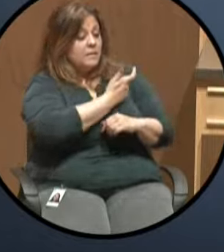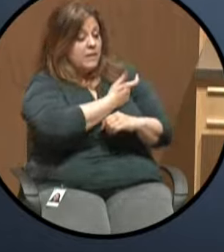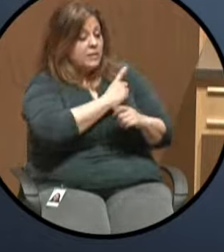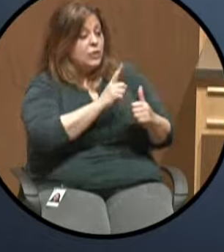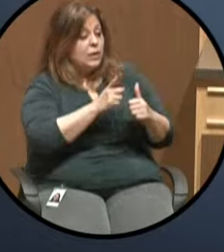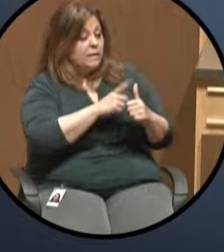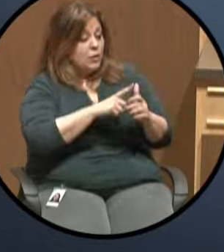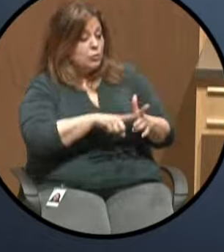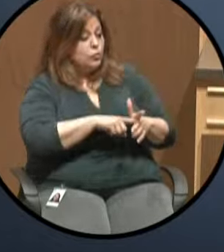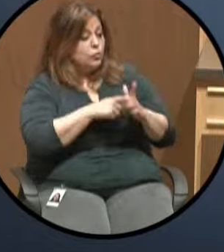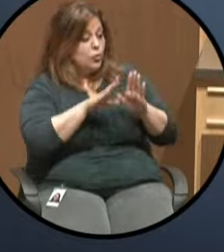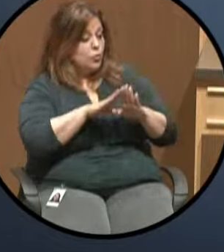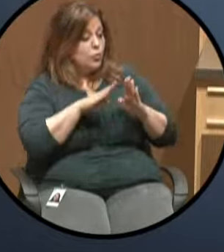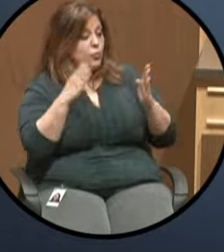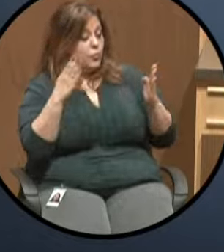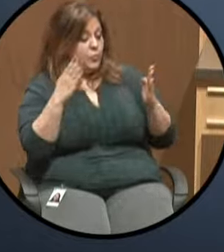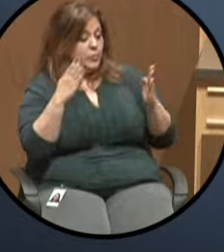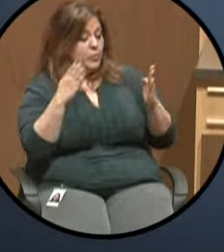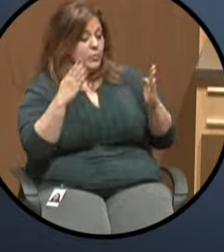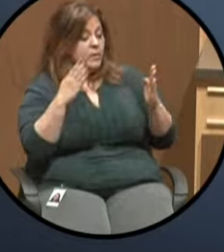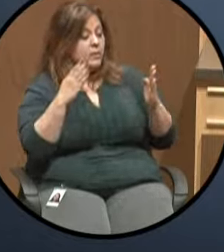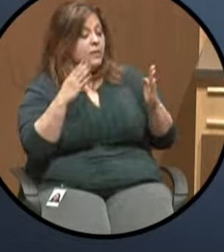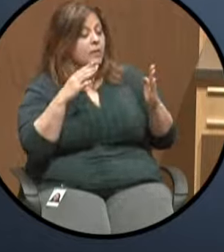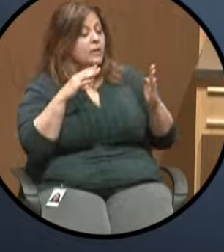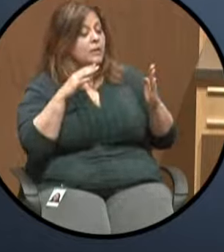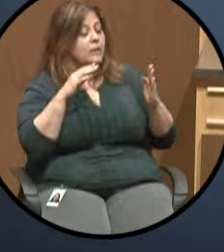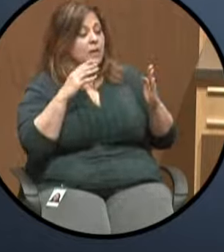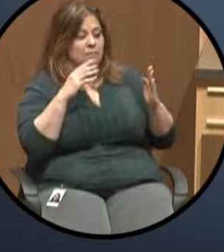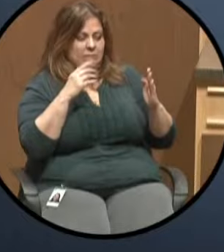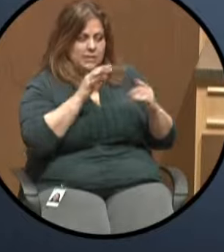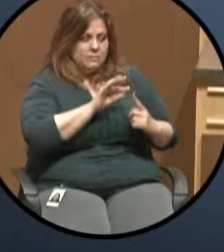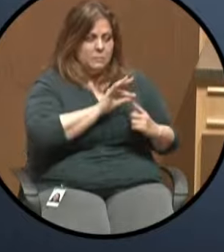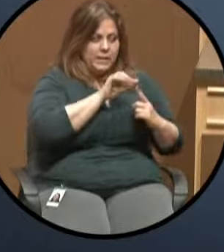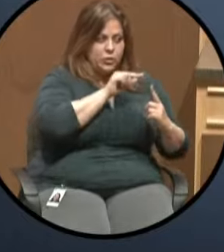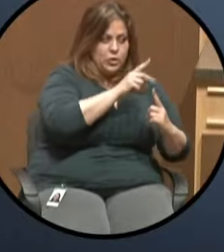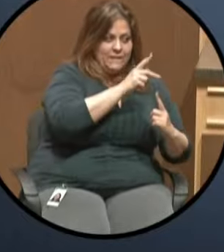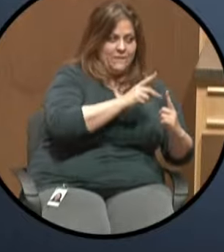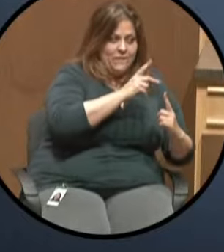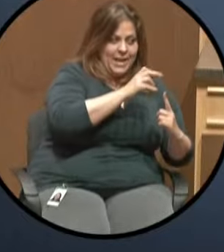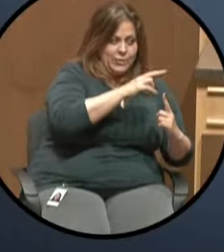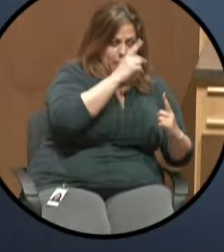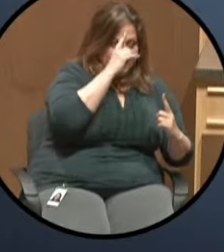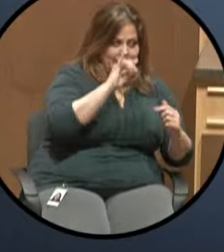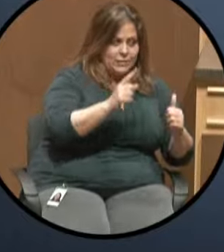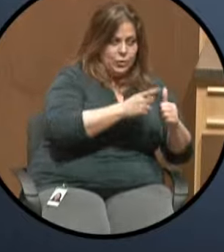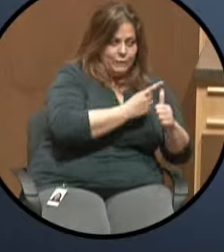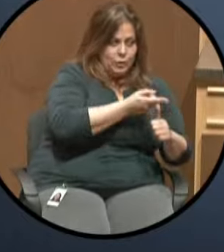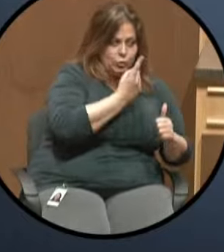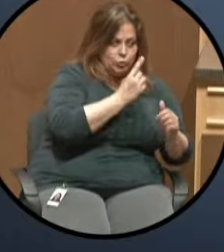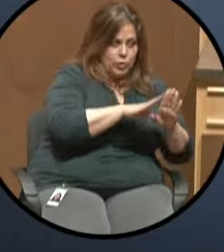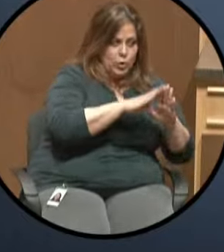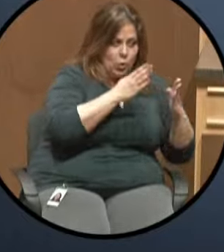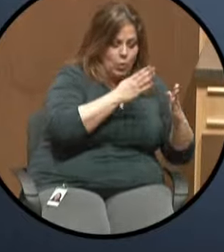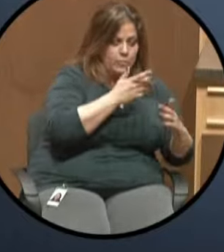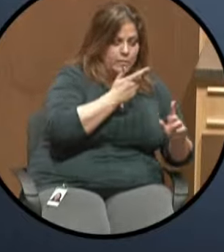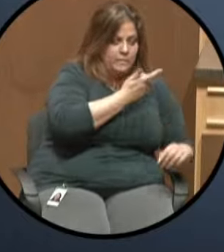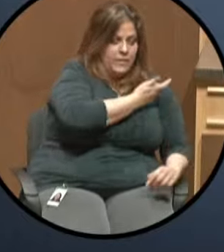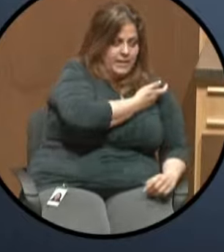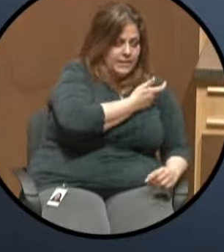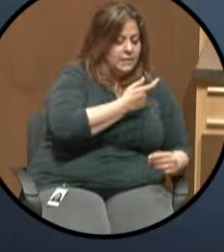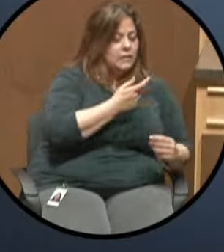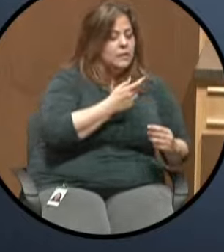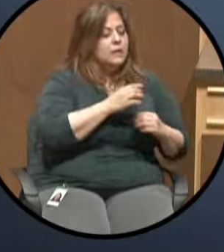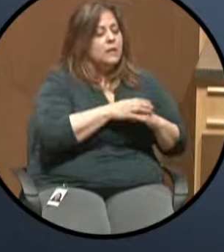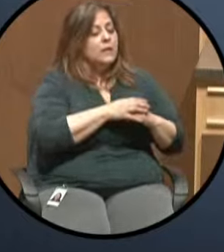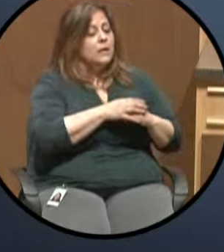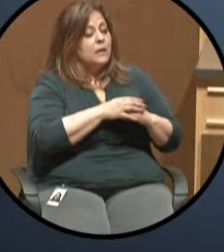released, the first thing that they spoke about, especially when Pfizer released their the vaccine initially, was how effective it